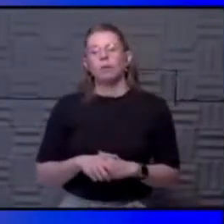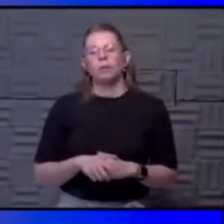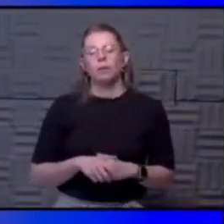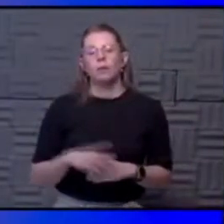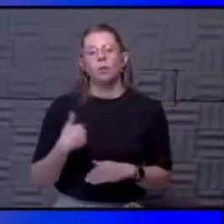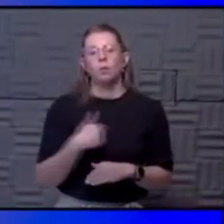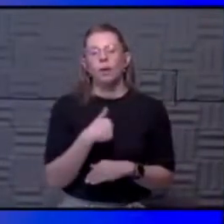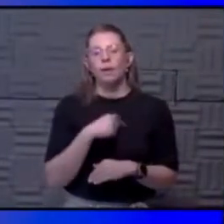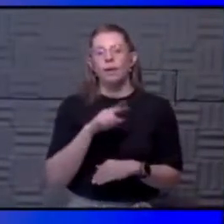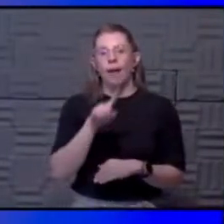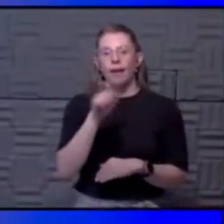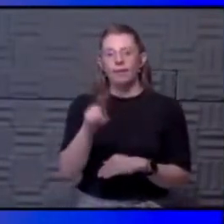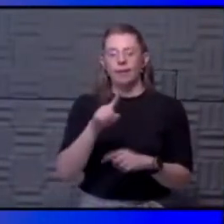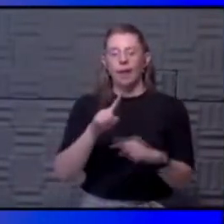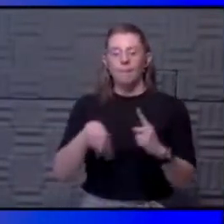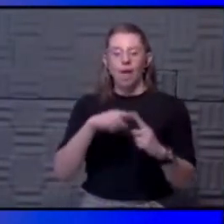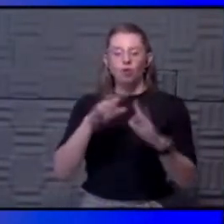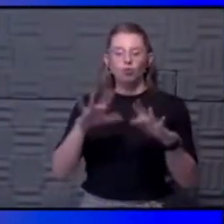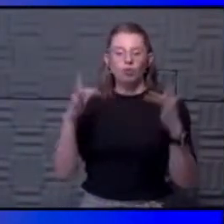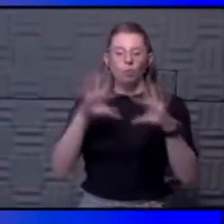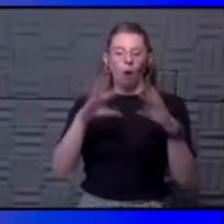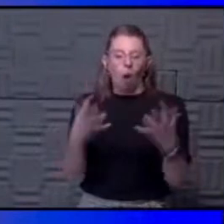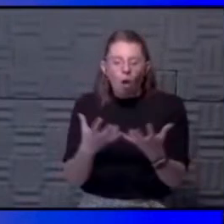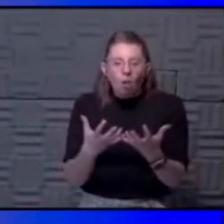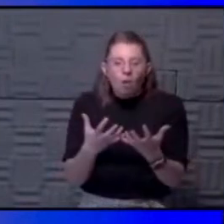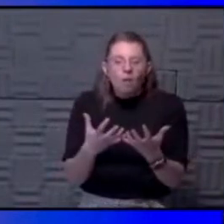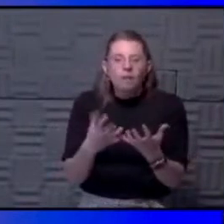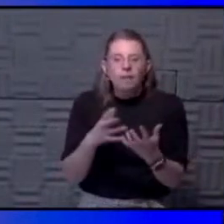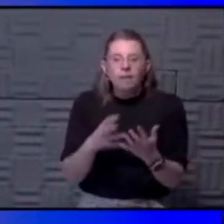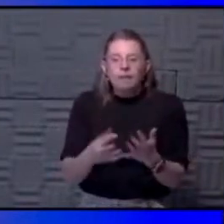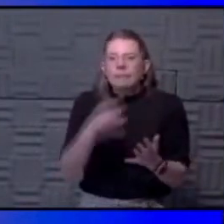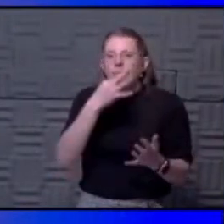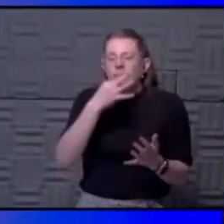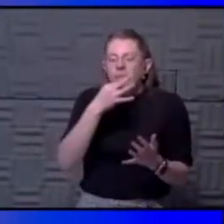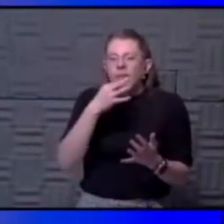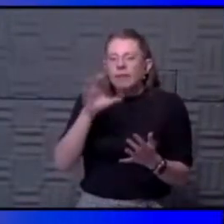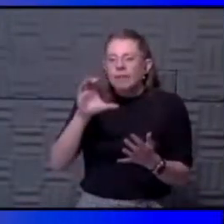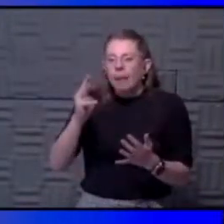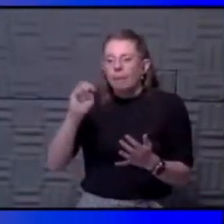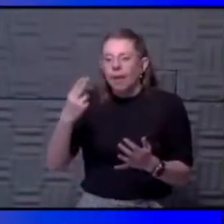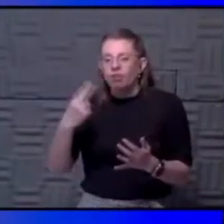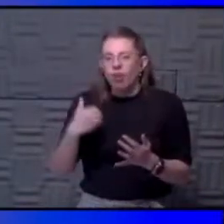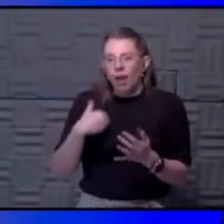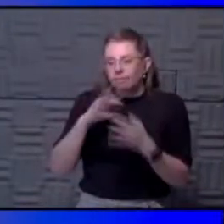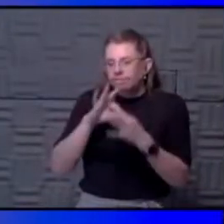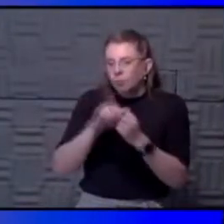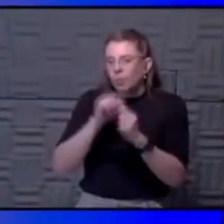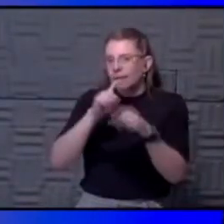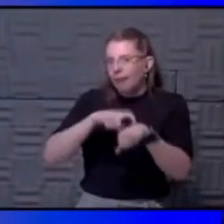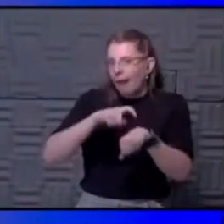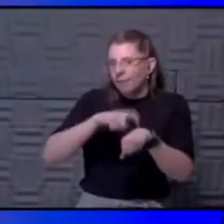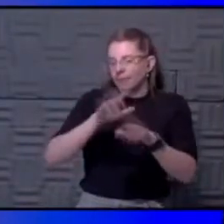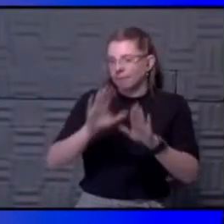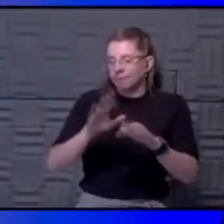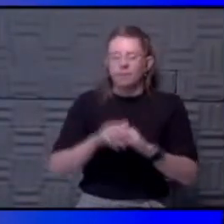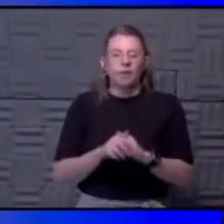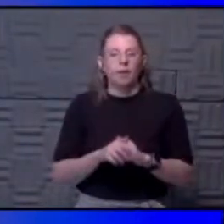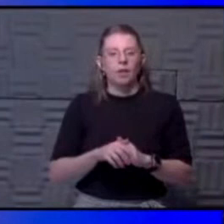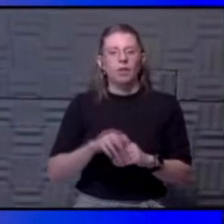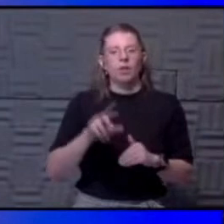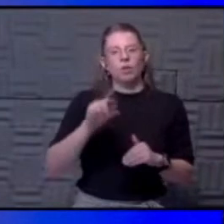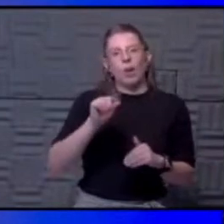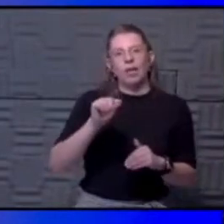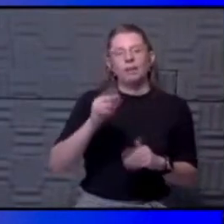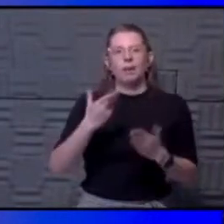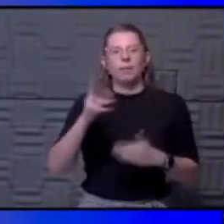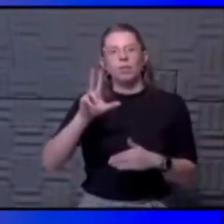we ask about a crystal ball. Did the expert at Children's Mercy have any sense of timing? And that was where the 2022,